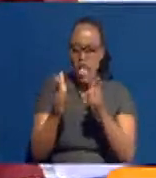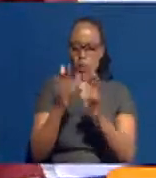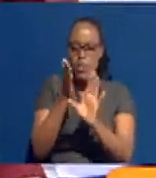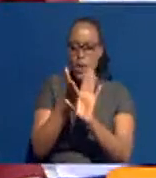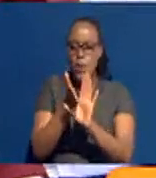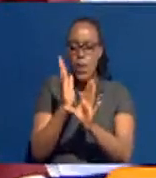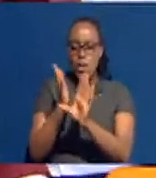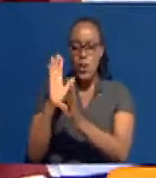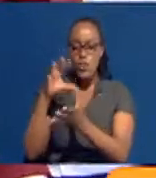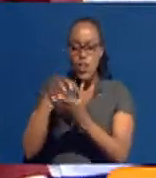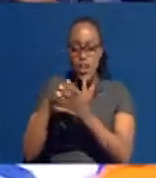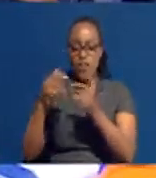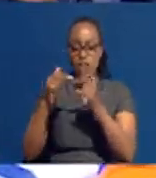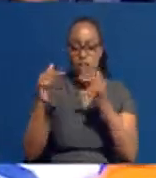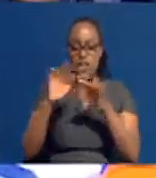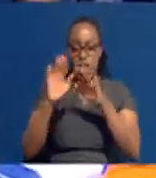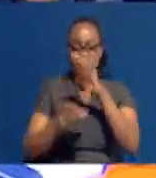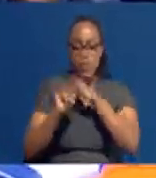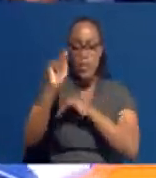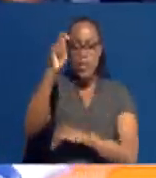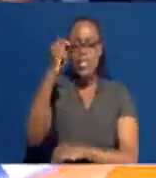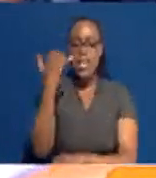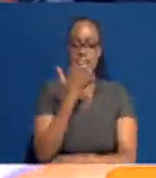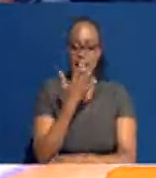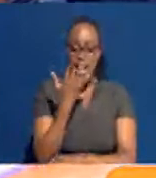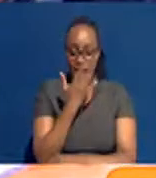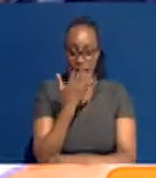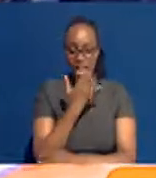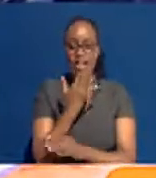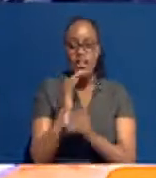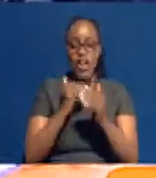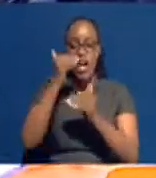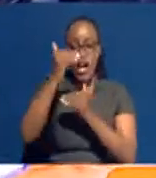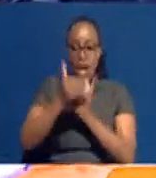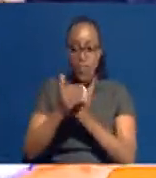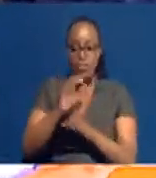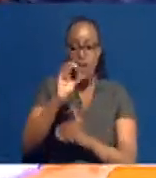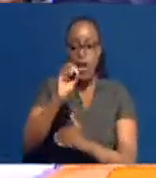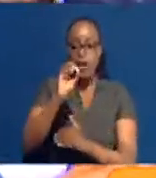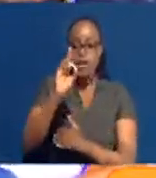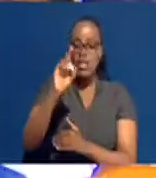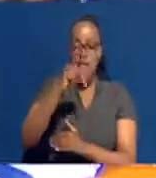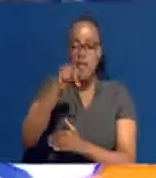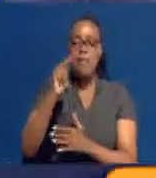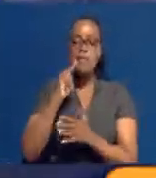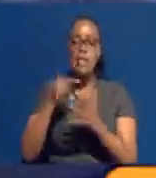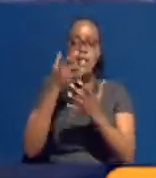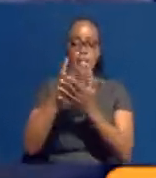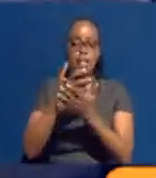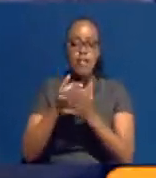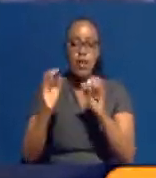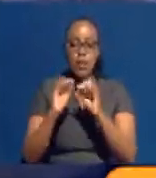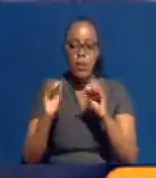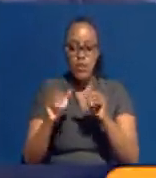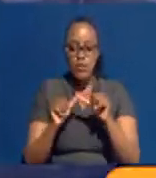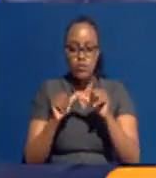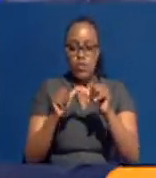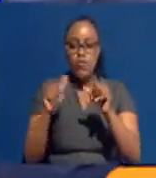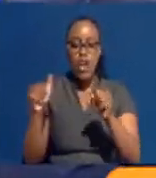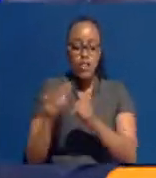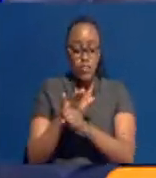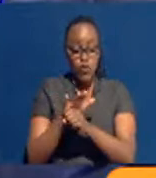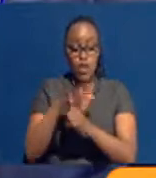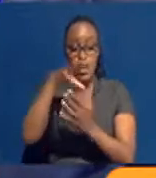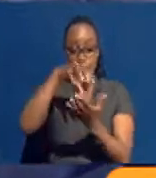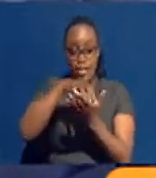of charges against Deputy President Rigathi Gachagua after the ODPP pleaded lack of evidence to sustain a full trial.